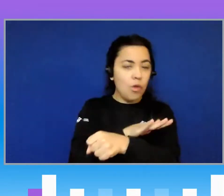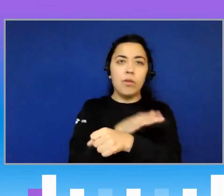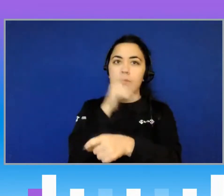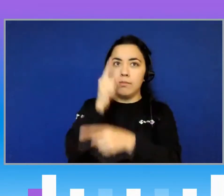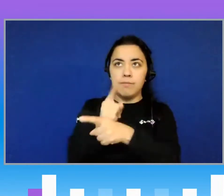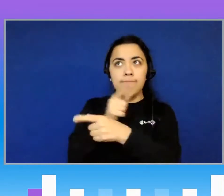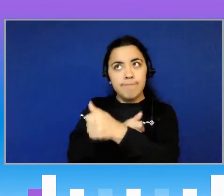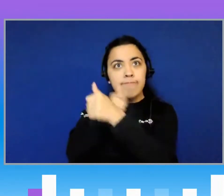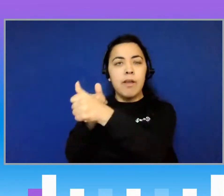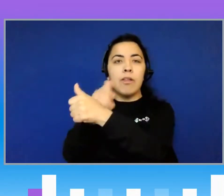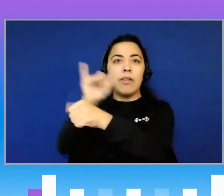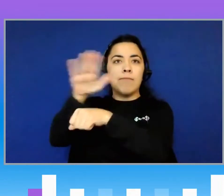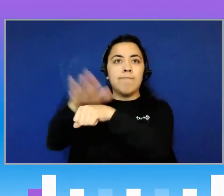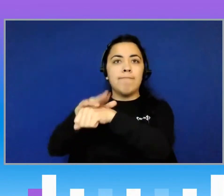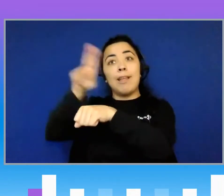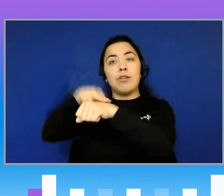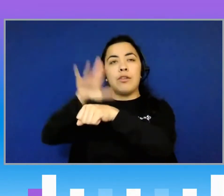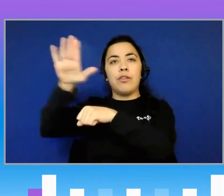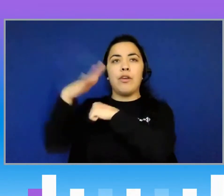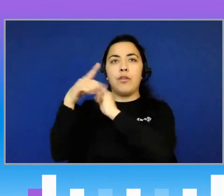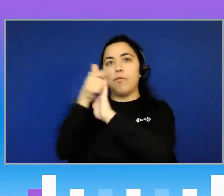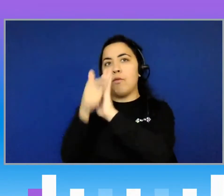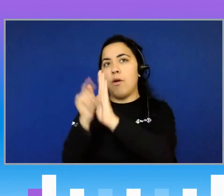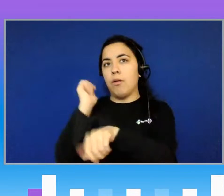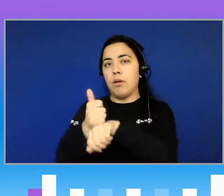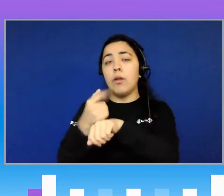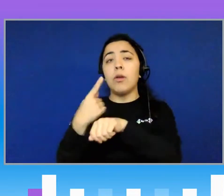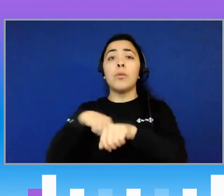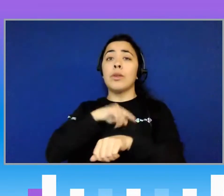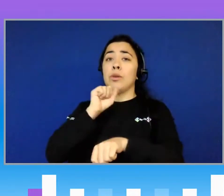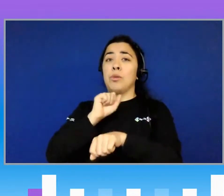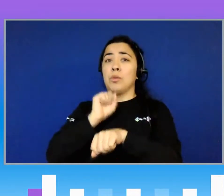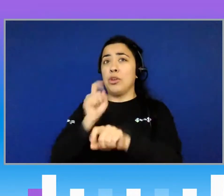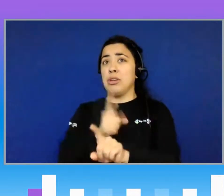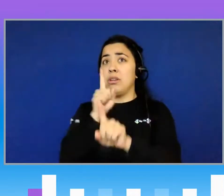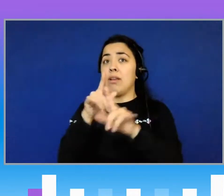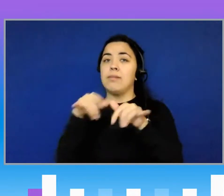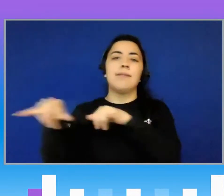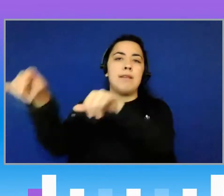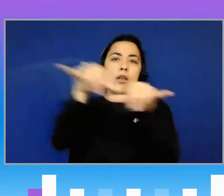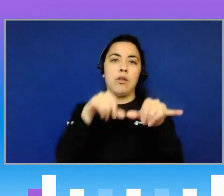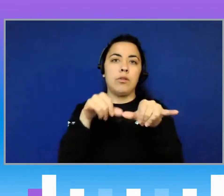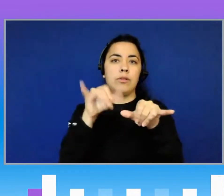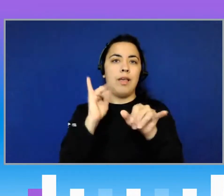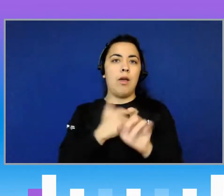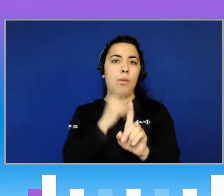laws. Also, we are working on the standards, on the standardization